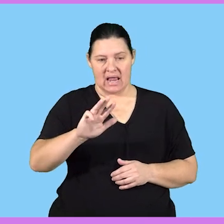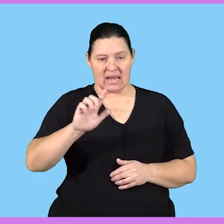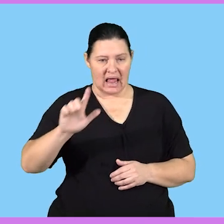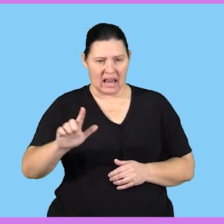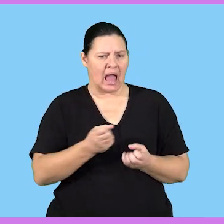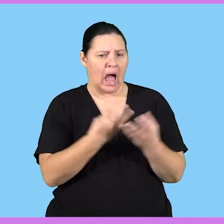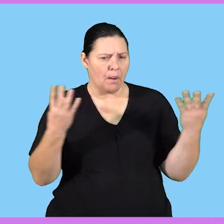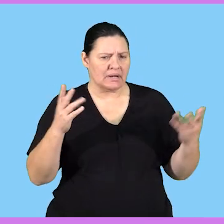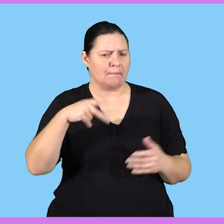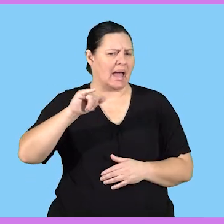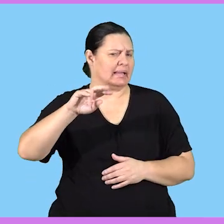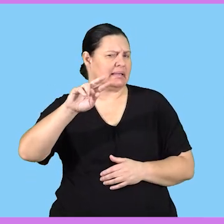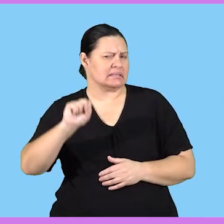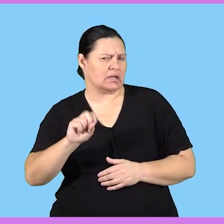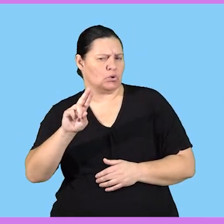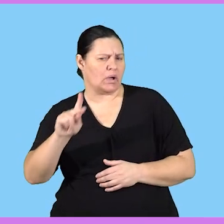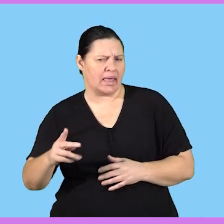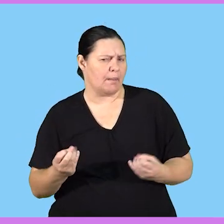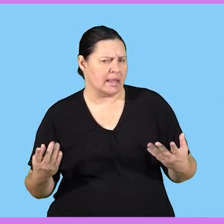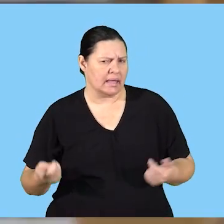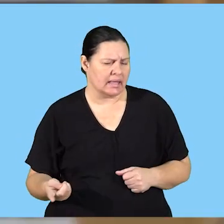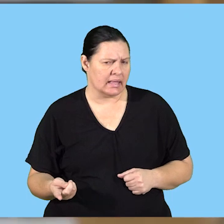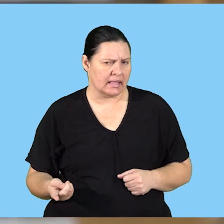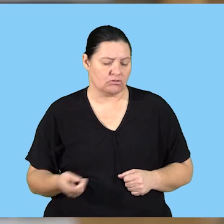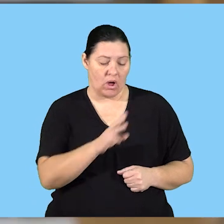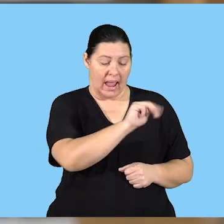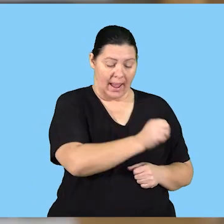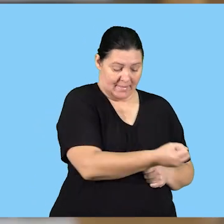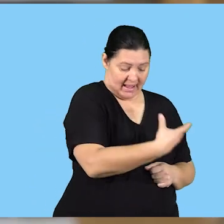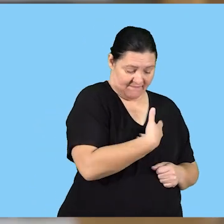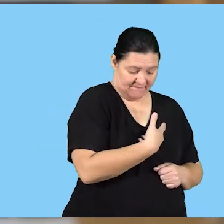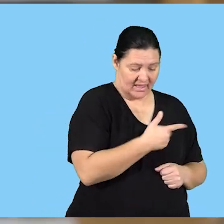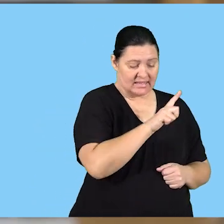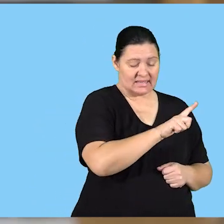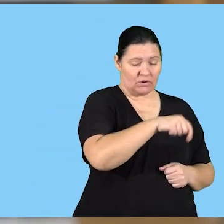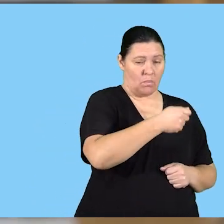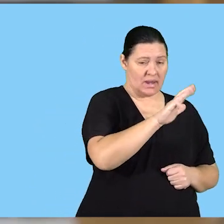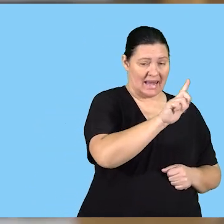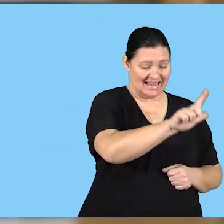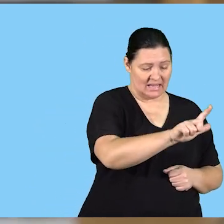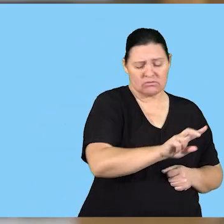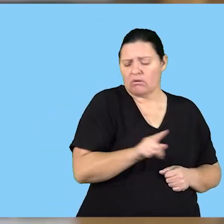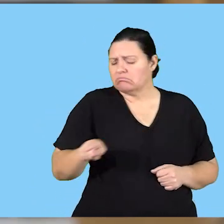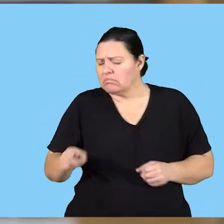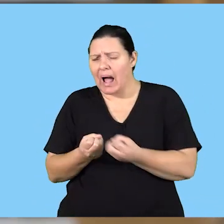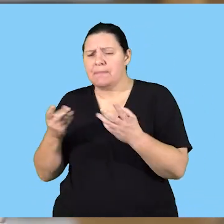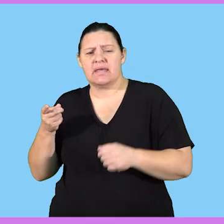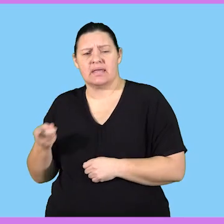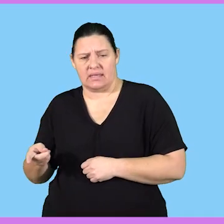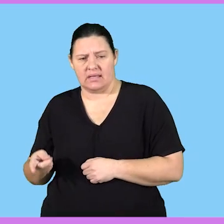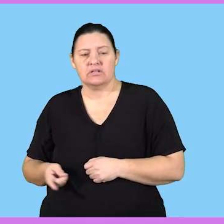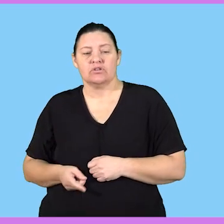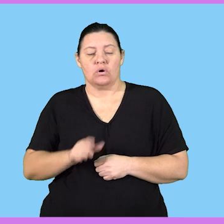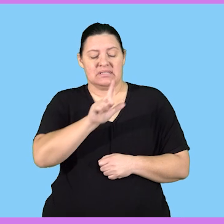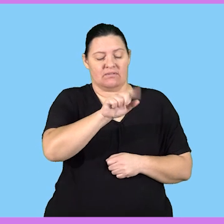many UK pints in 7.9 liters? So if you look at this, the metric was given, right? The 7.9 liters.